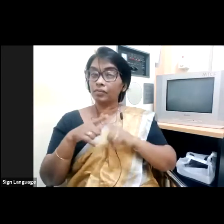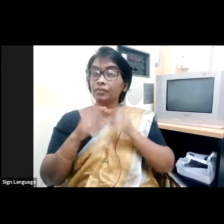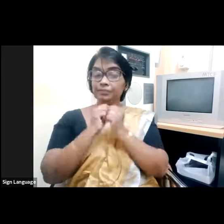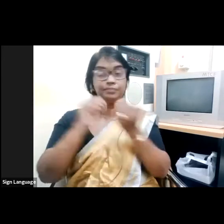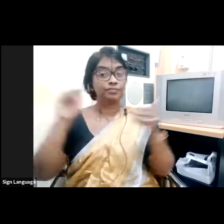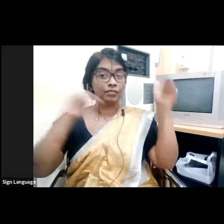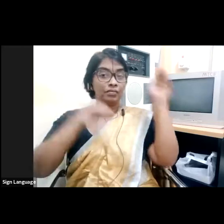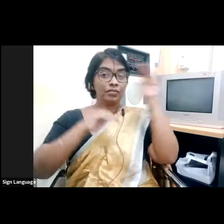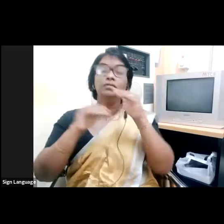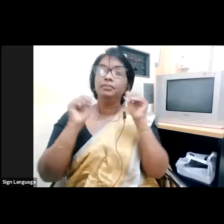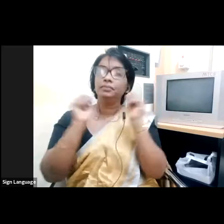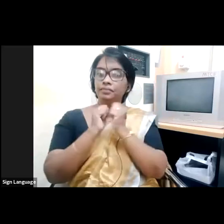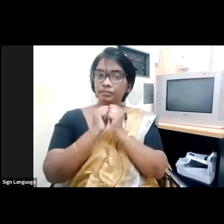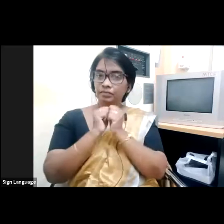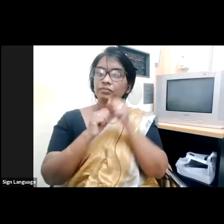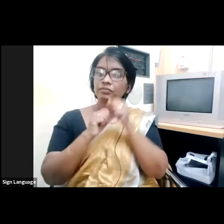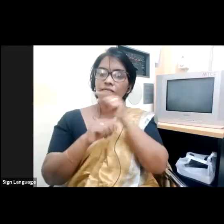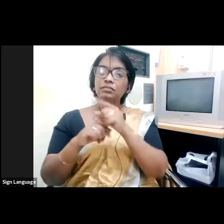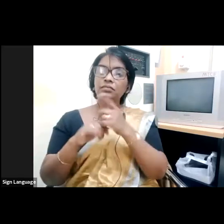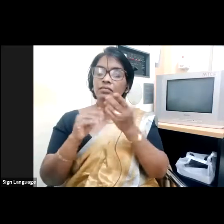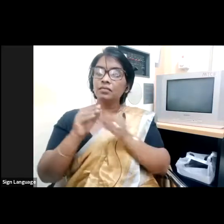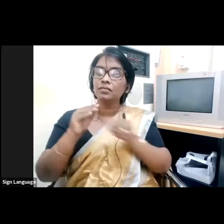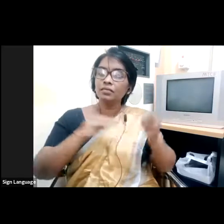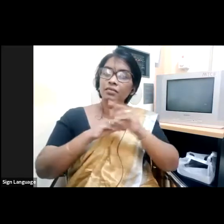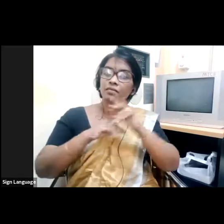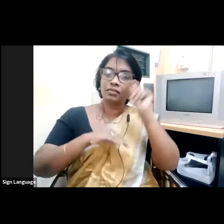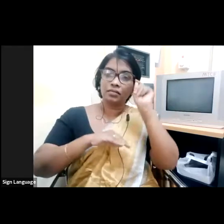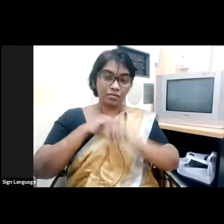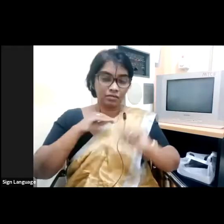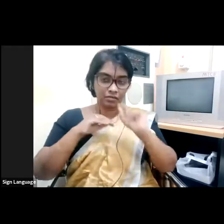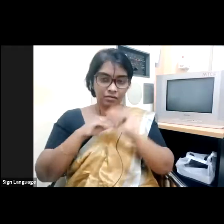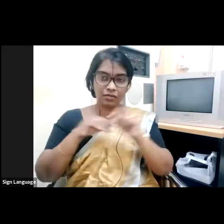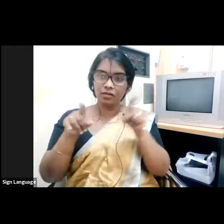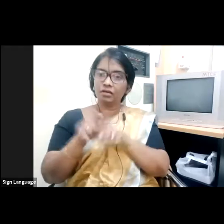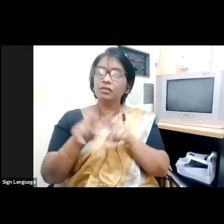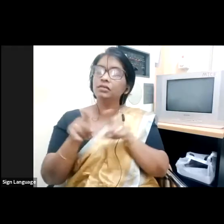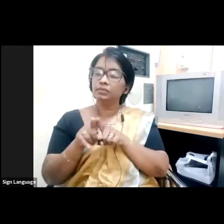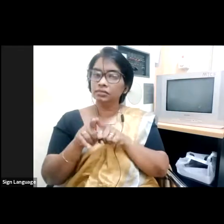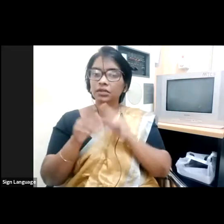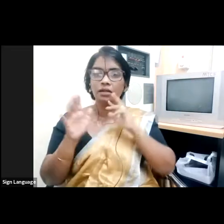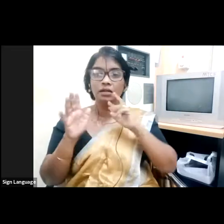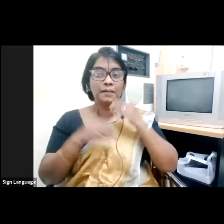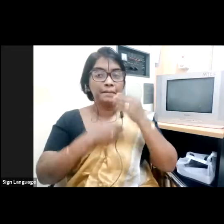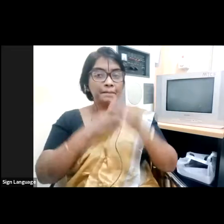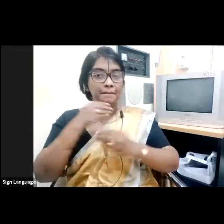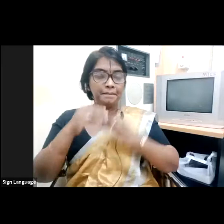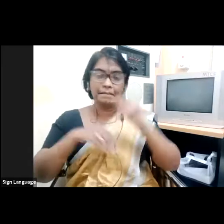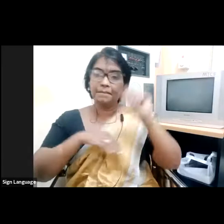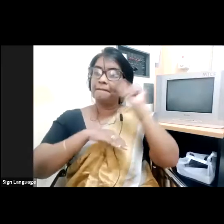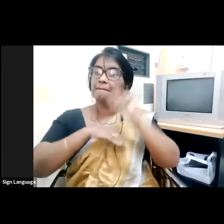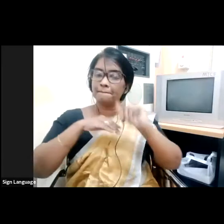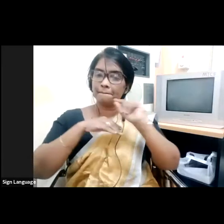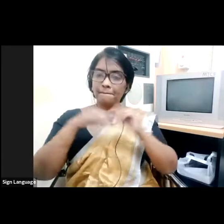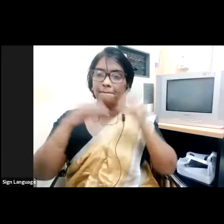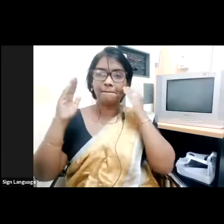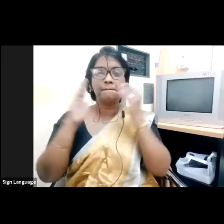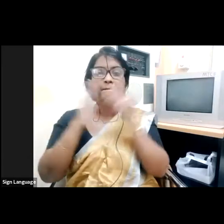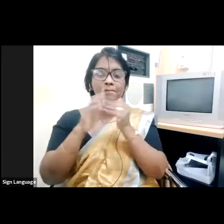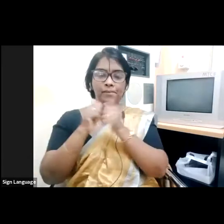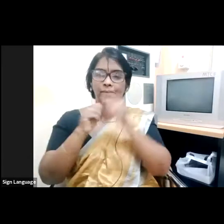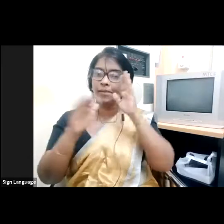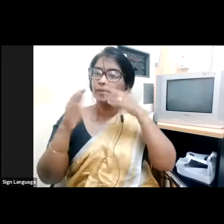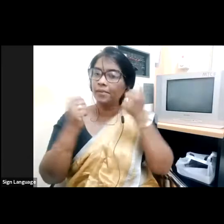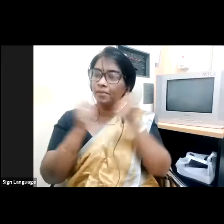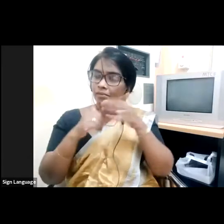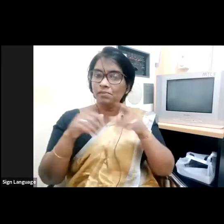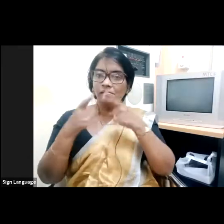strategic direction for business focusing on developing Safaricom's position as an industry leader in driving innovation. Can